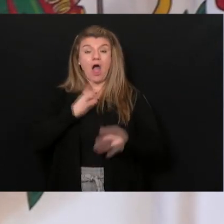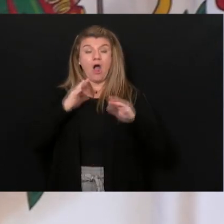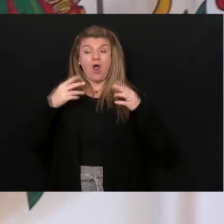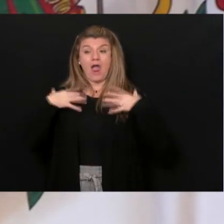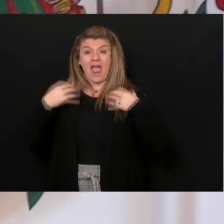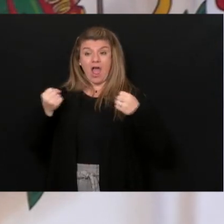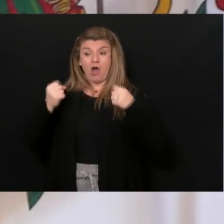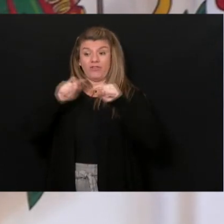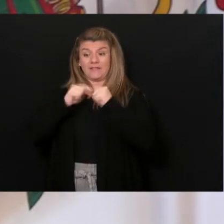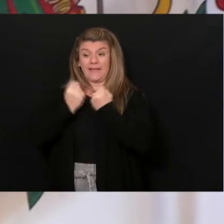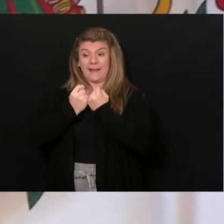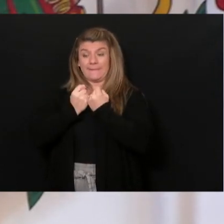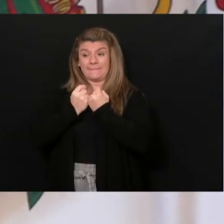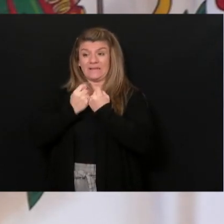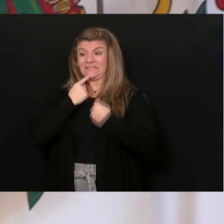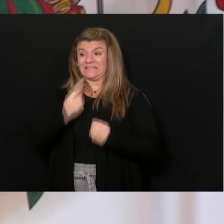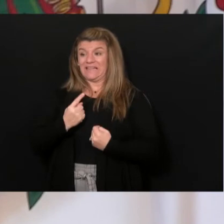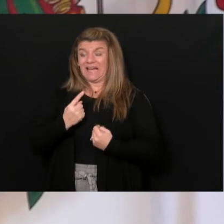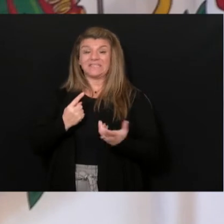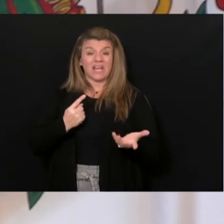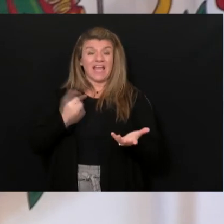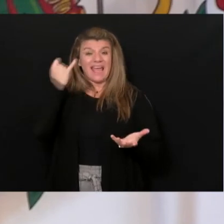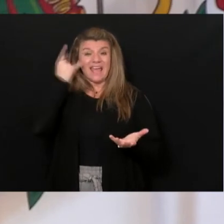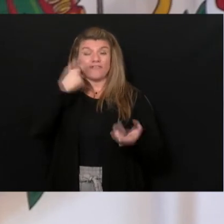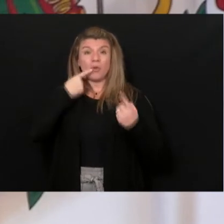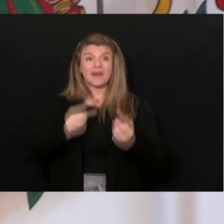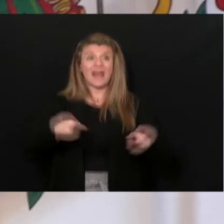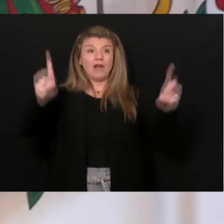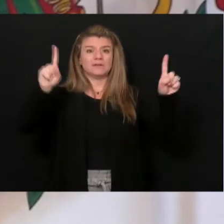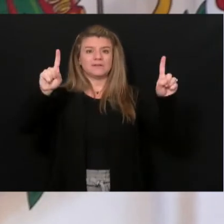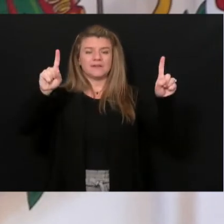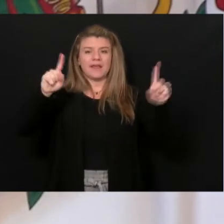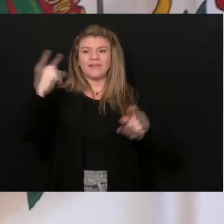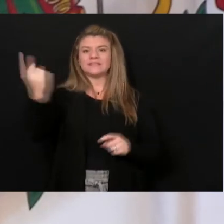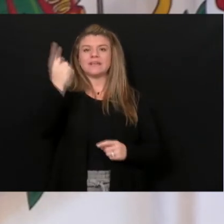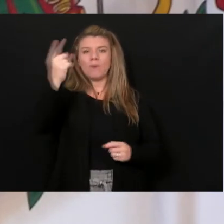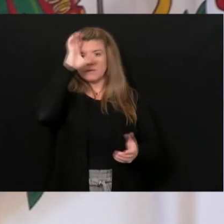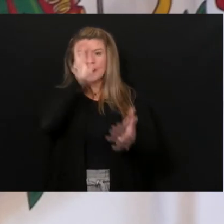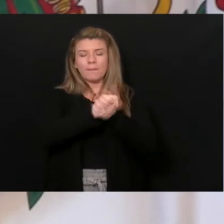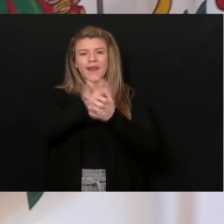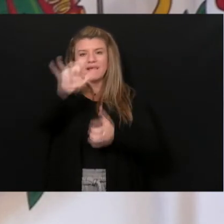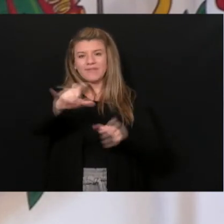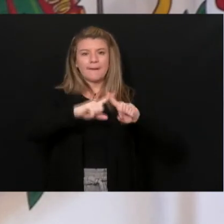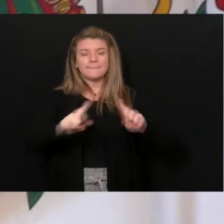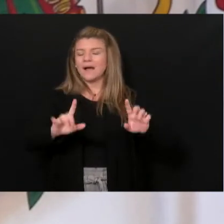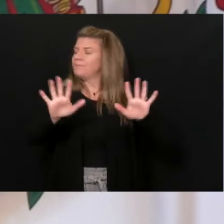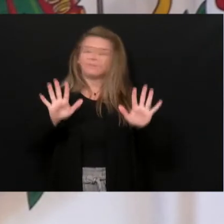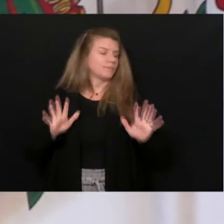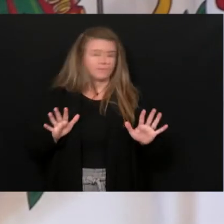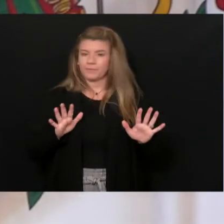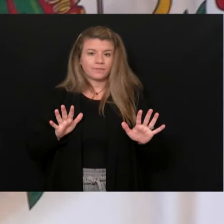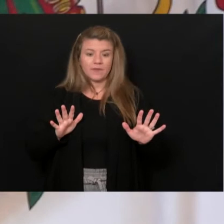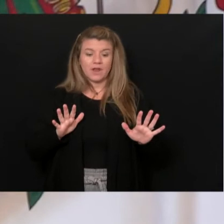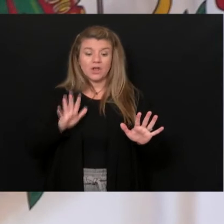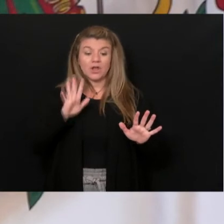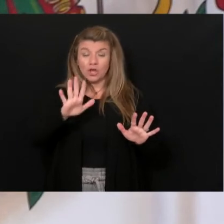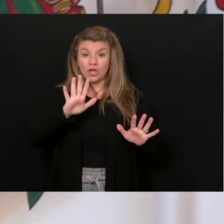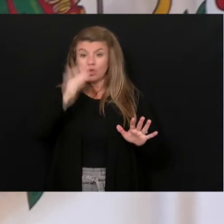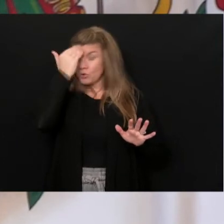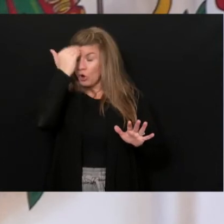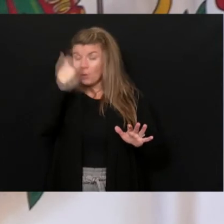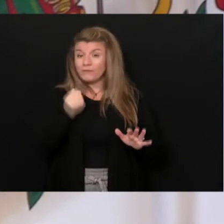you say this, somebody then is going to say, well, I'm just going to settle in for that. But listen, upon the first dose, you know, you got to take